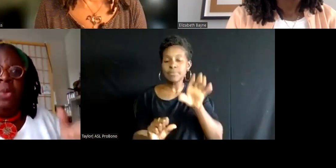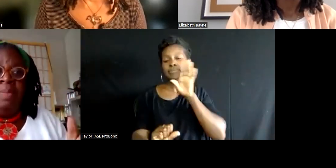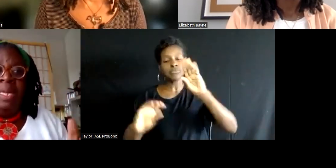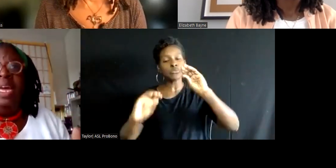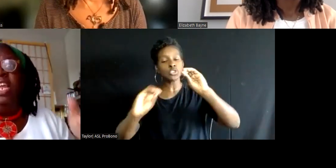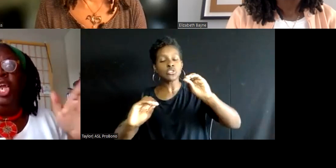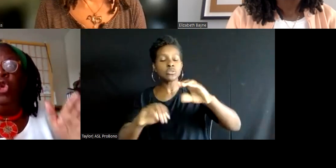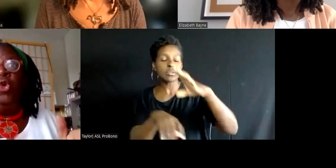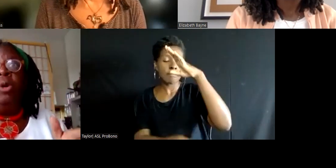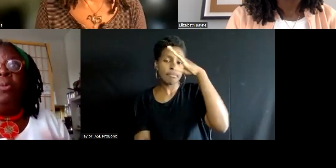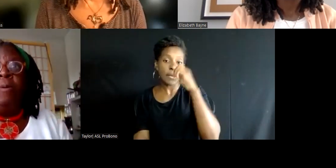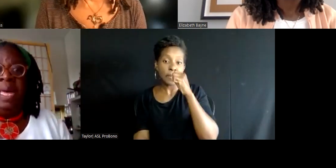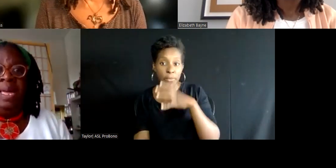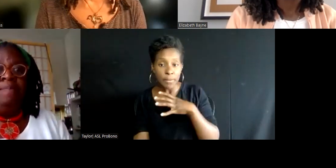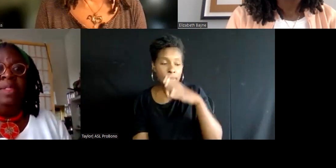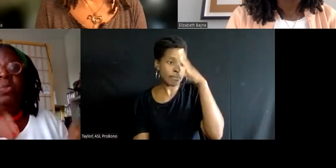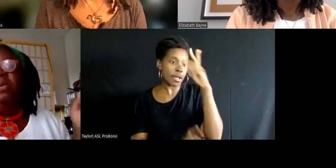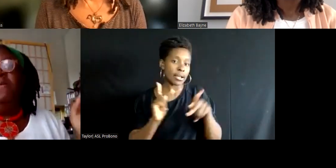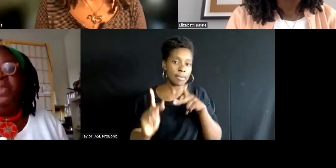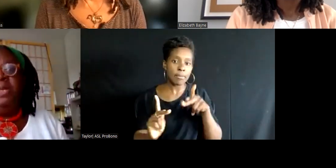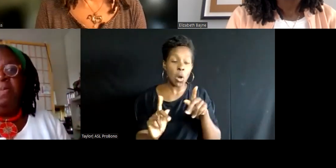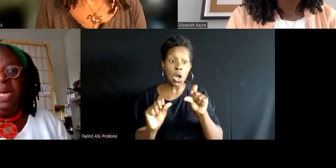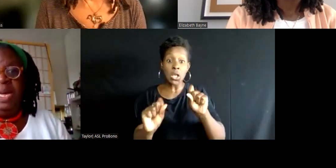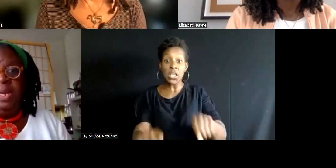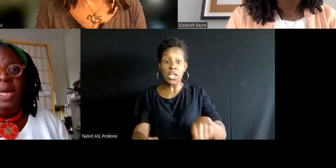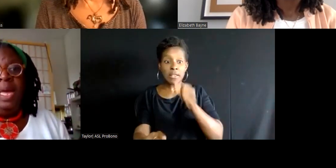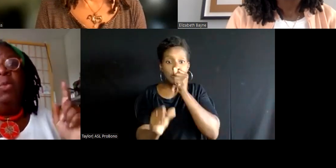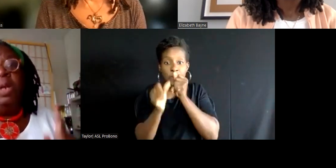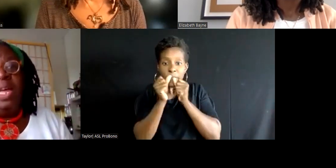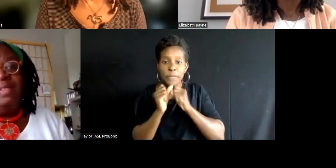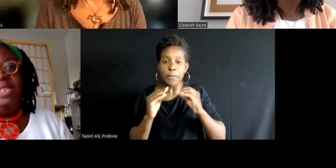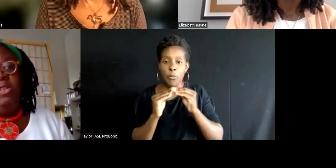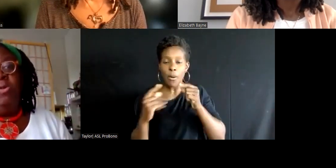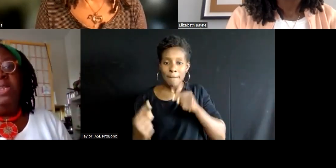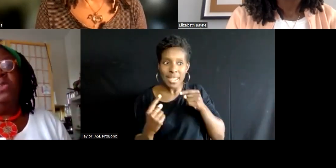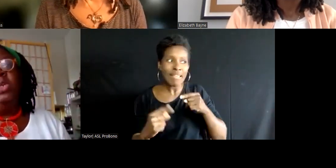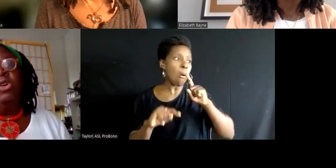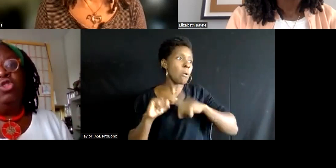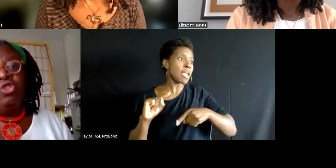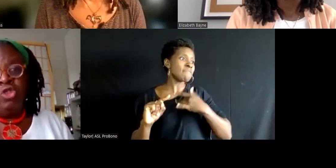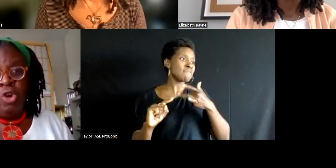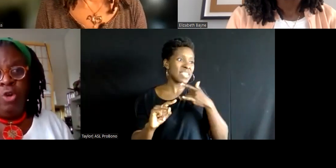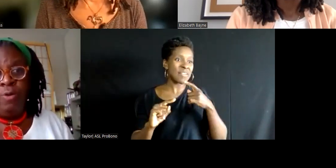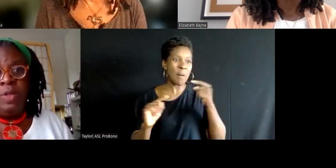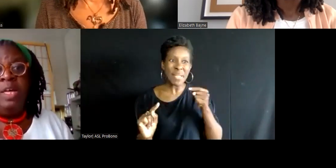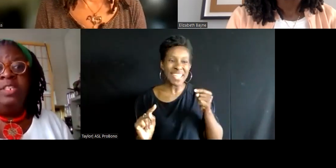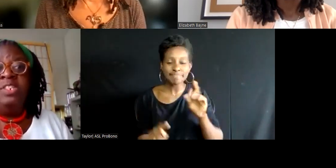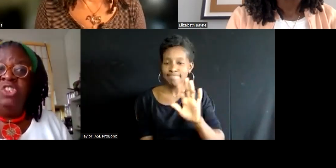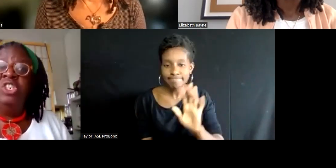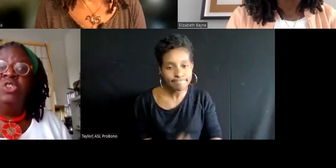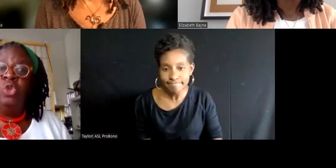people, Black women can endure more pain, that we don't feel pain. and we're less than human, so we don't